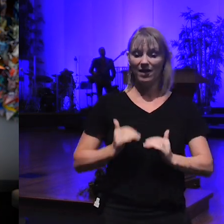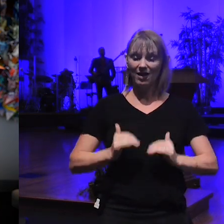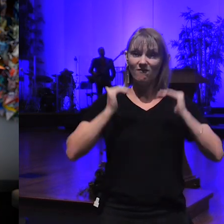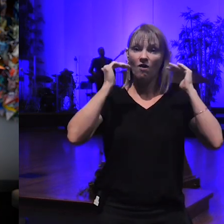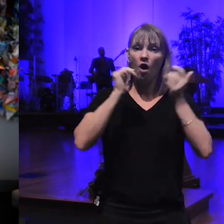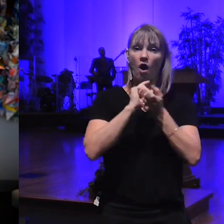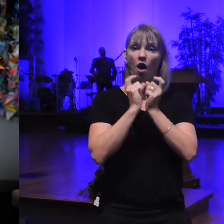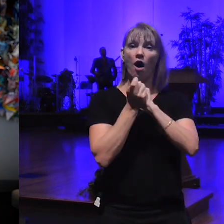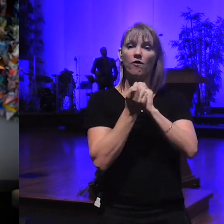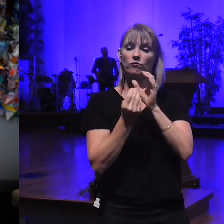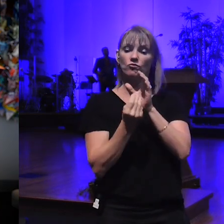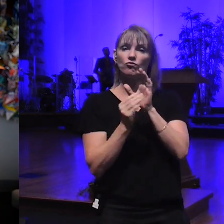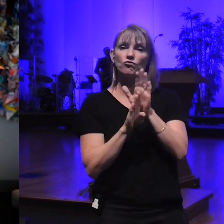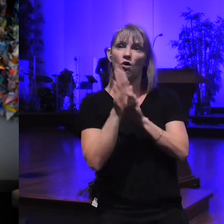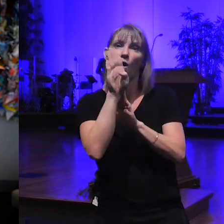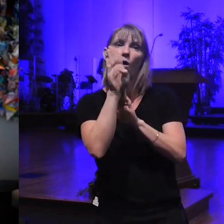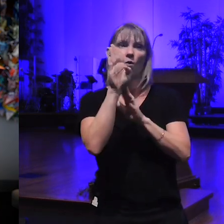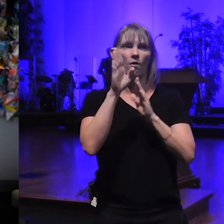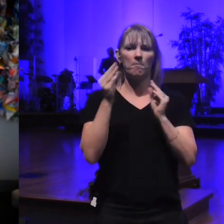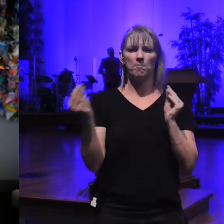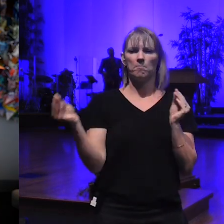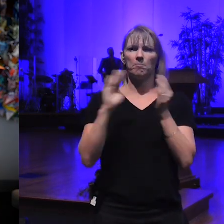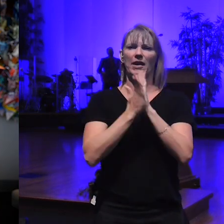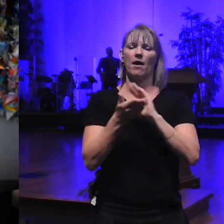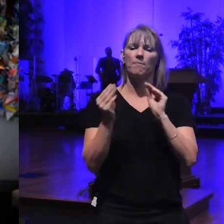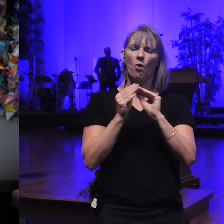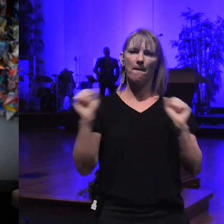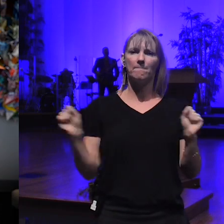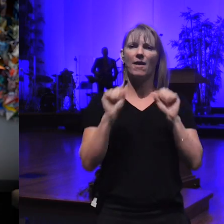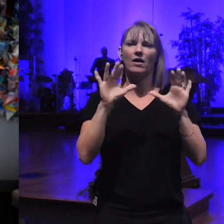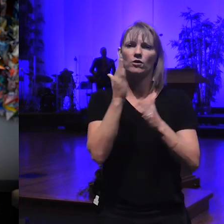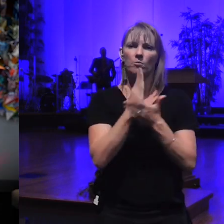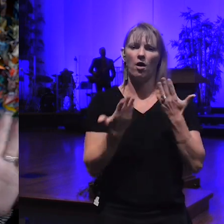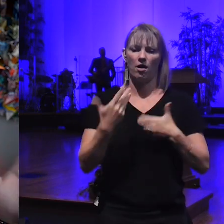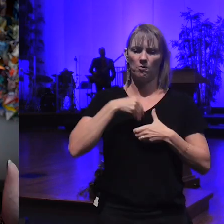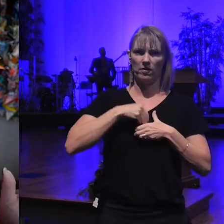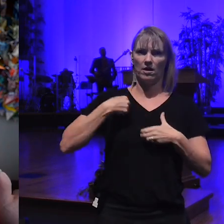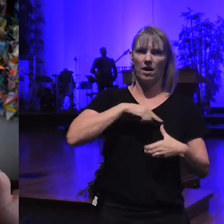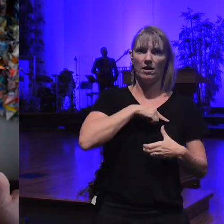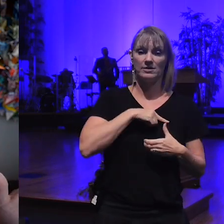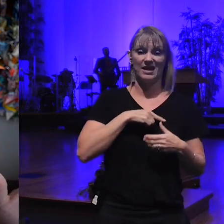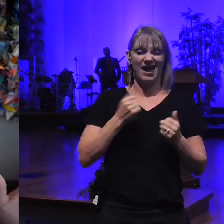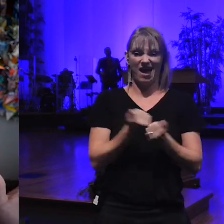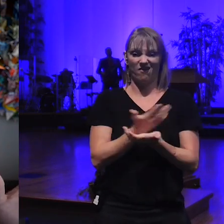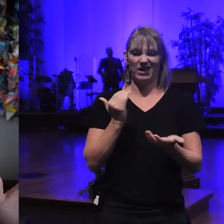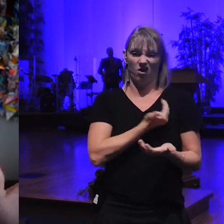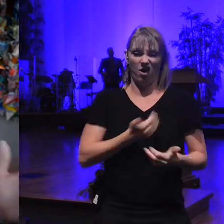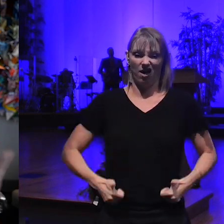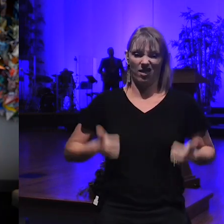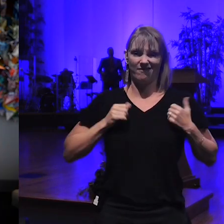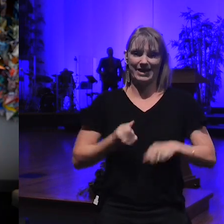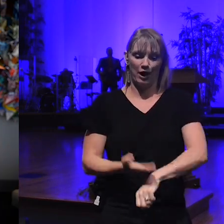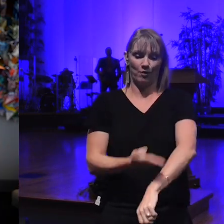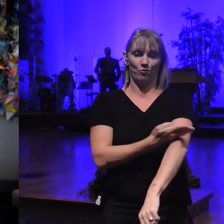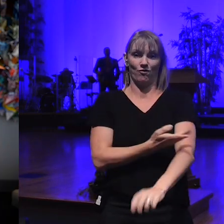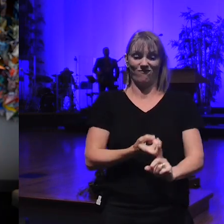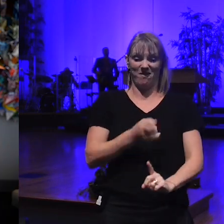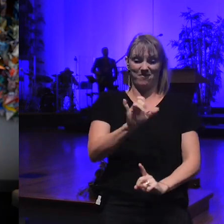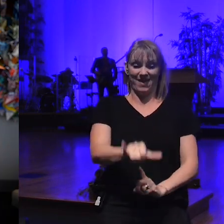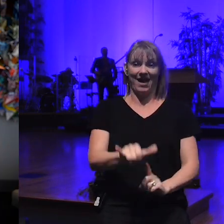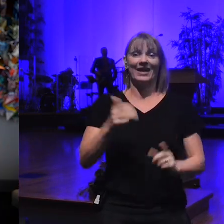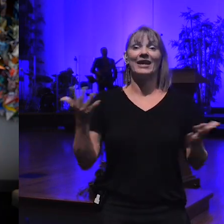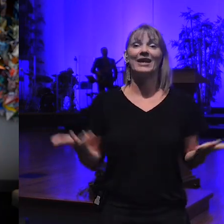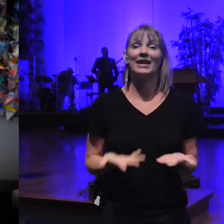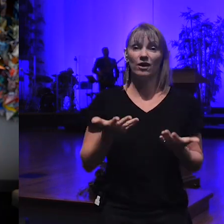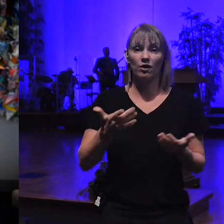grow it into that more magical part of us, which can improve everything in our lives. Here at Mile High Church, we